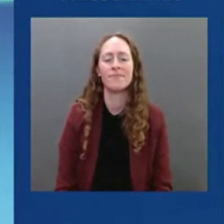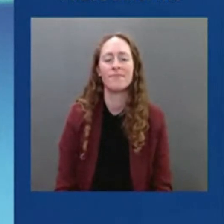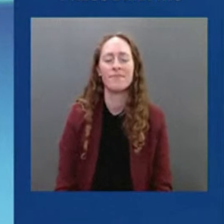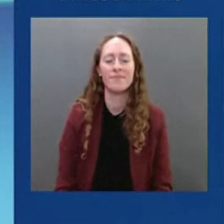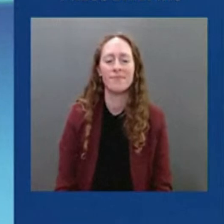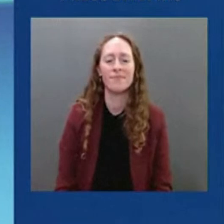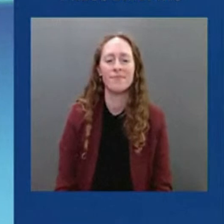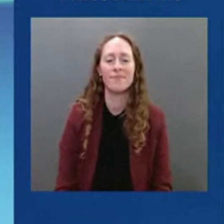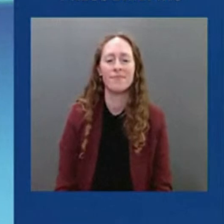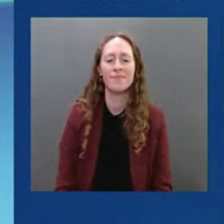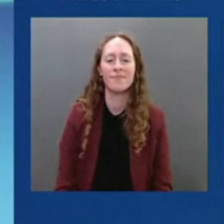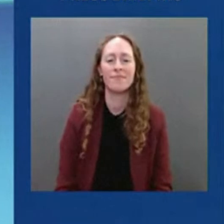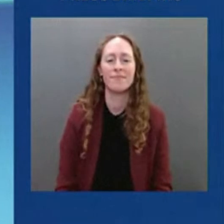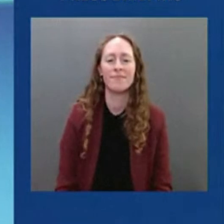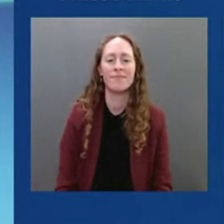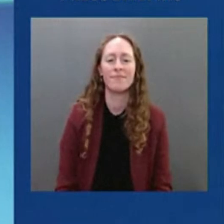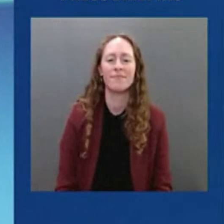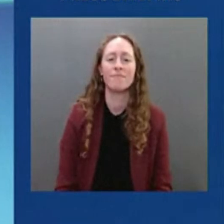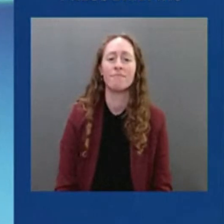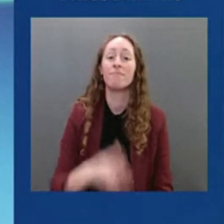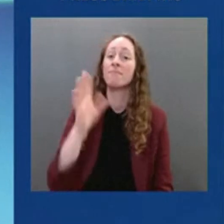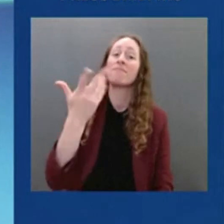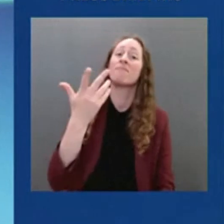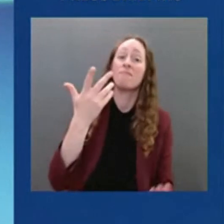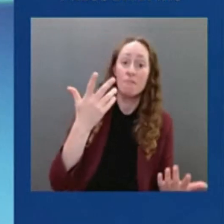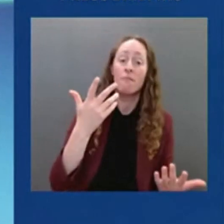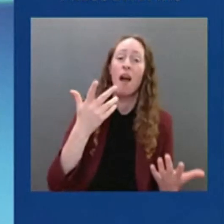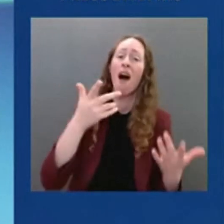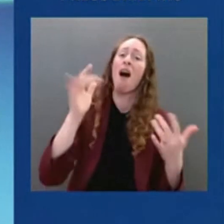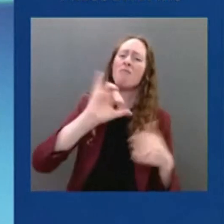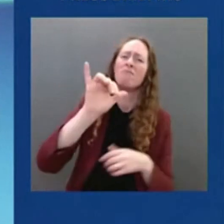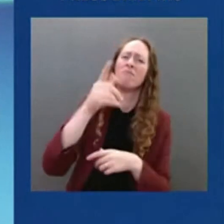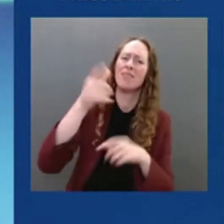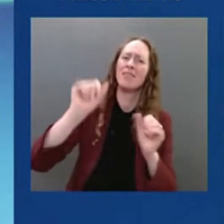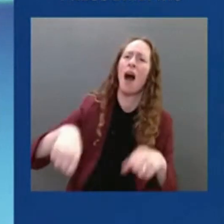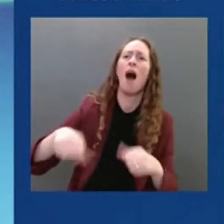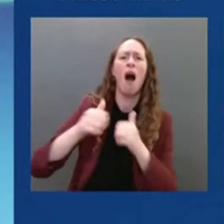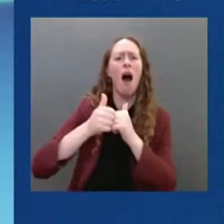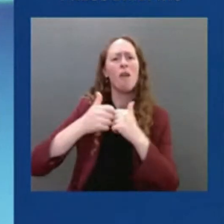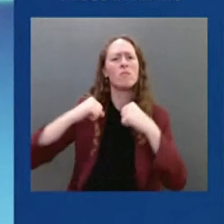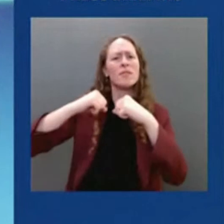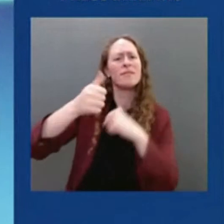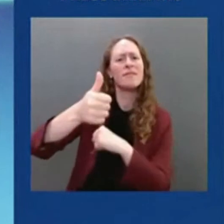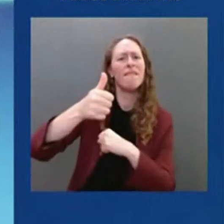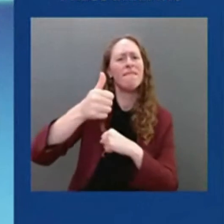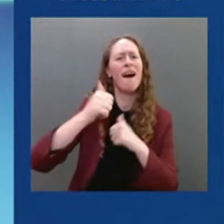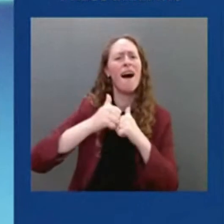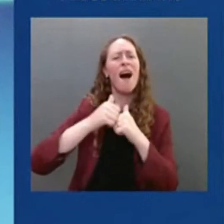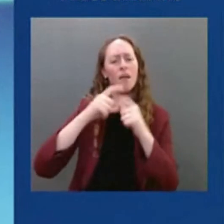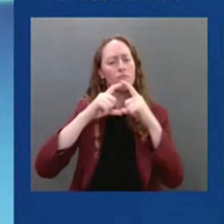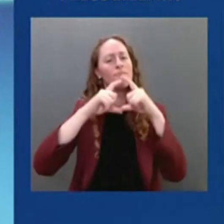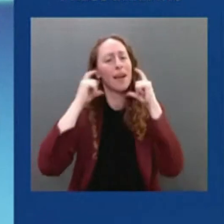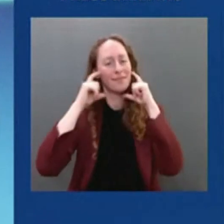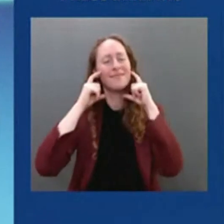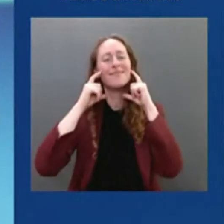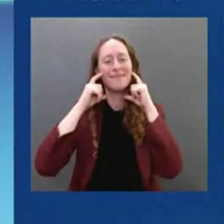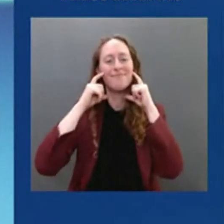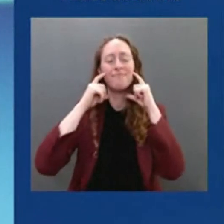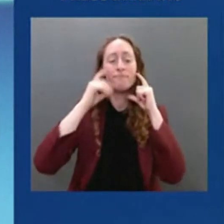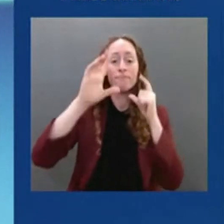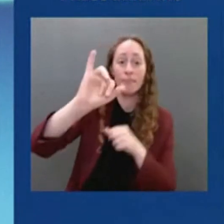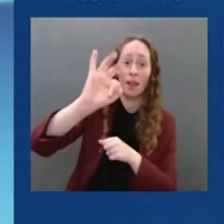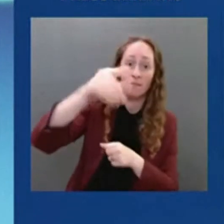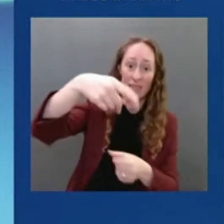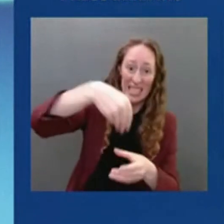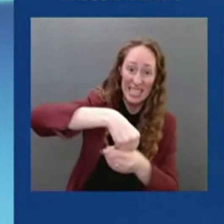broad consensus in the scientific community that wearing a high-quality mask in indoor public spaces is an important